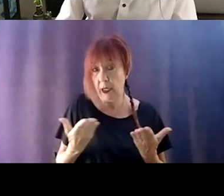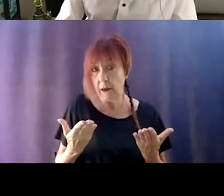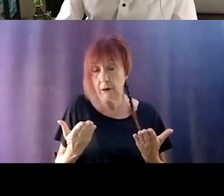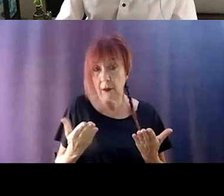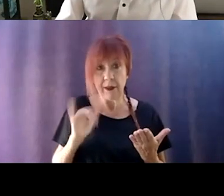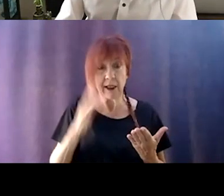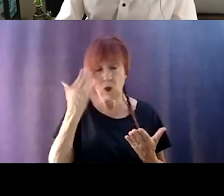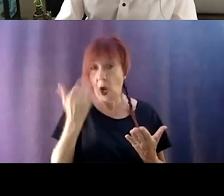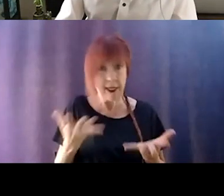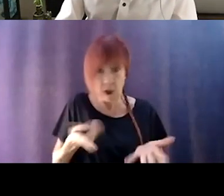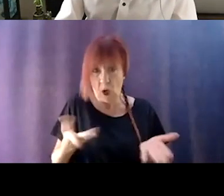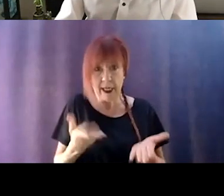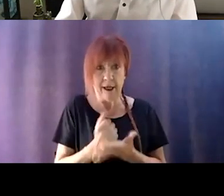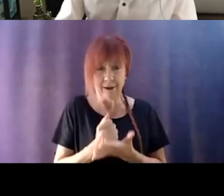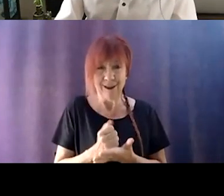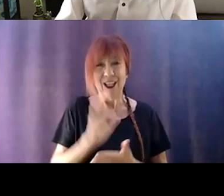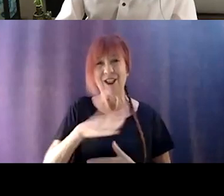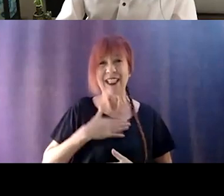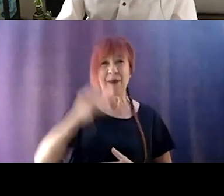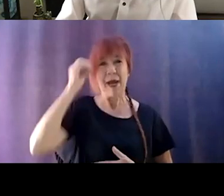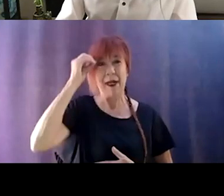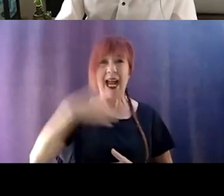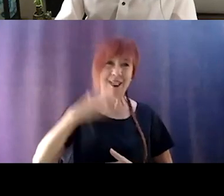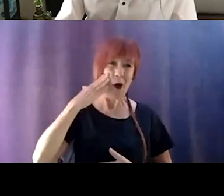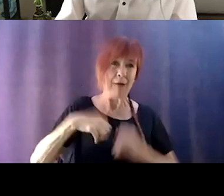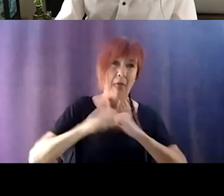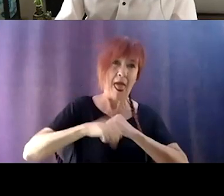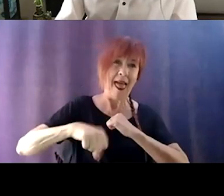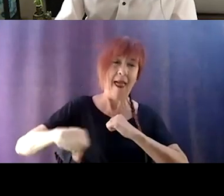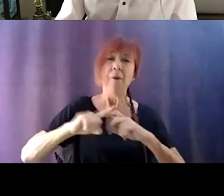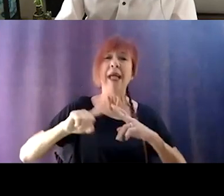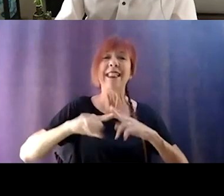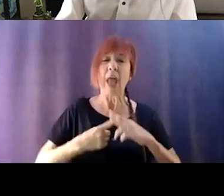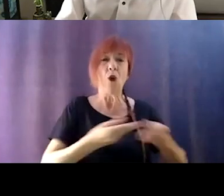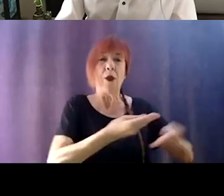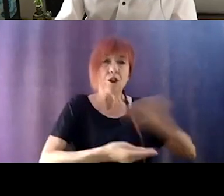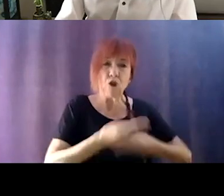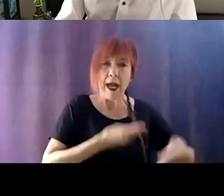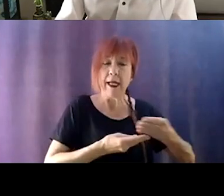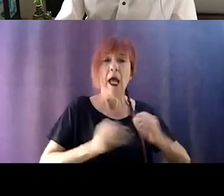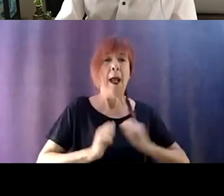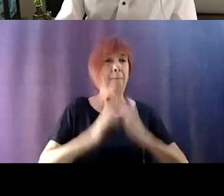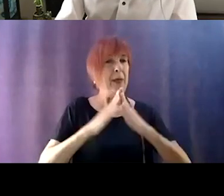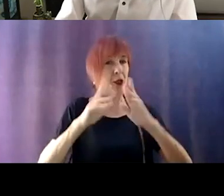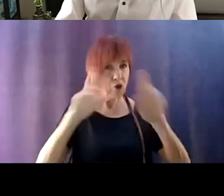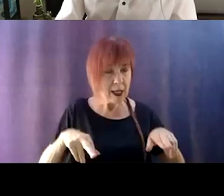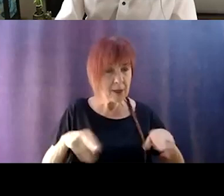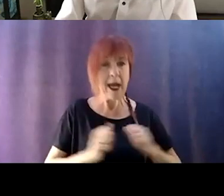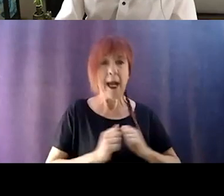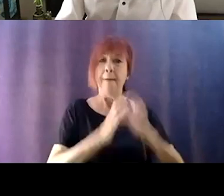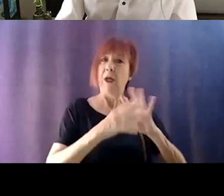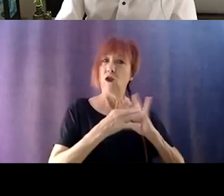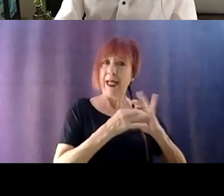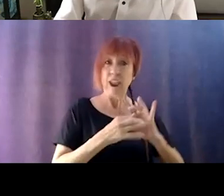anyway, my 2 cents on that, I know it's a bit long-winded, but just start with trade, build your resume, build your relationships, and now's a great